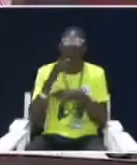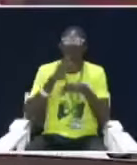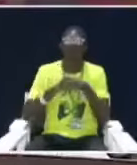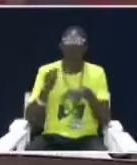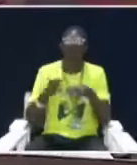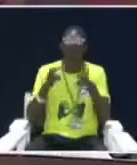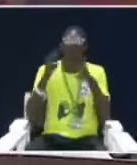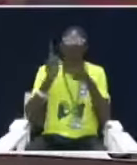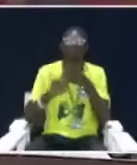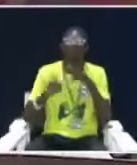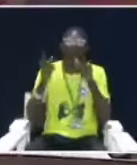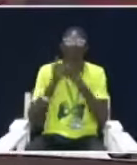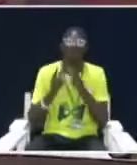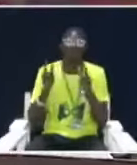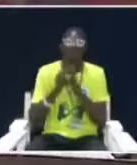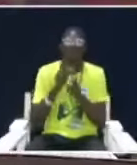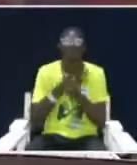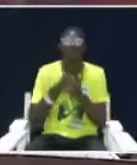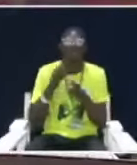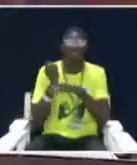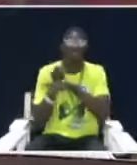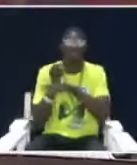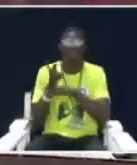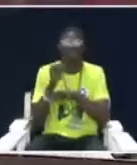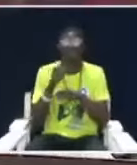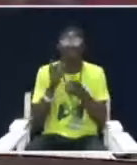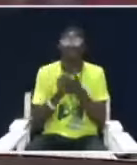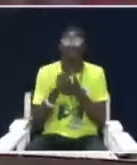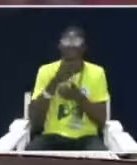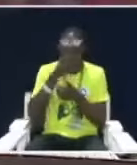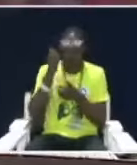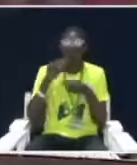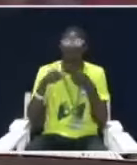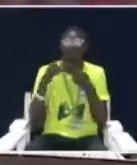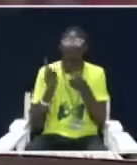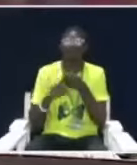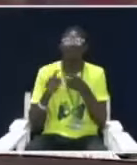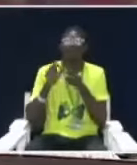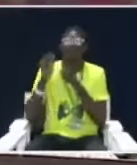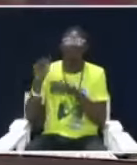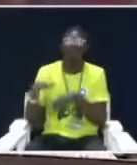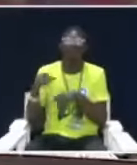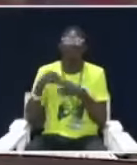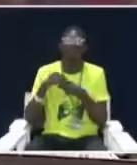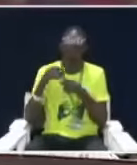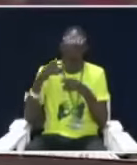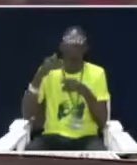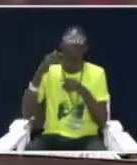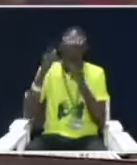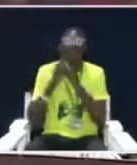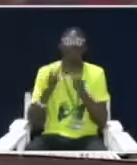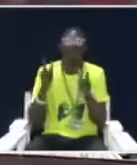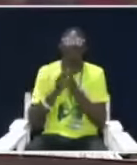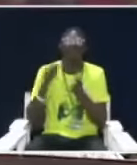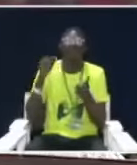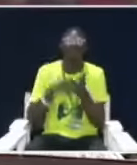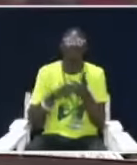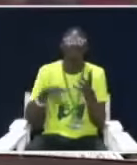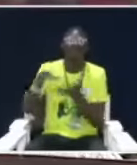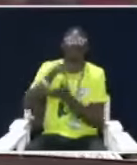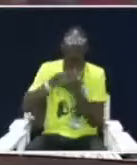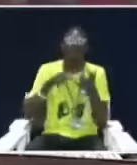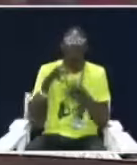way to camp. And he advised them that they better go and drop his wife in camp. This confused